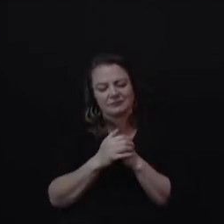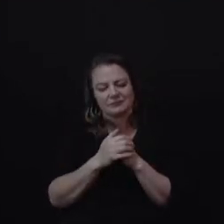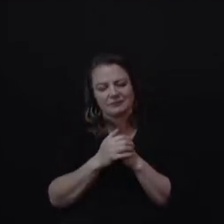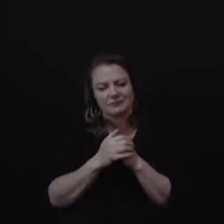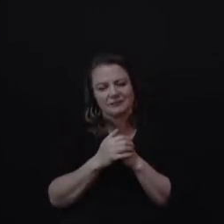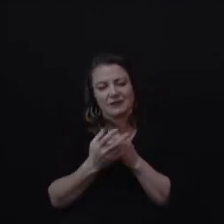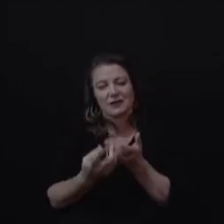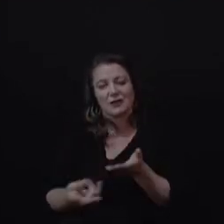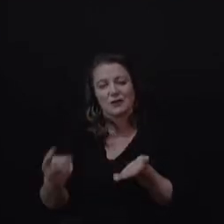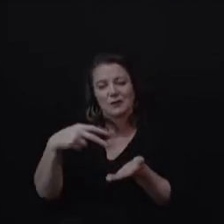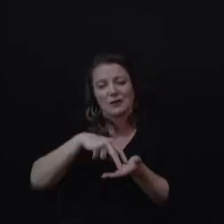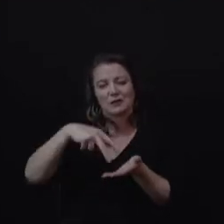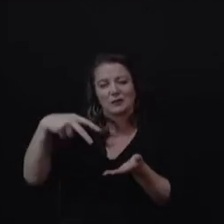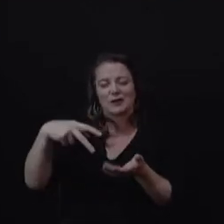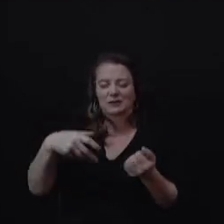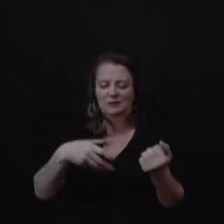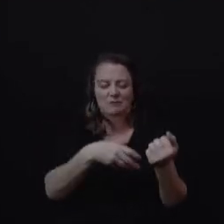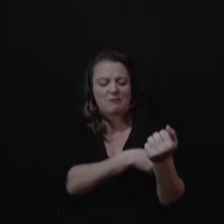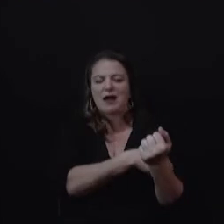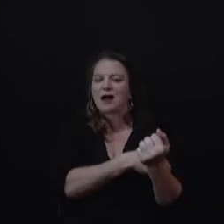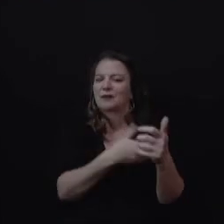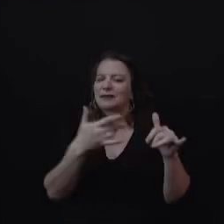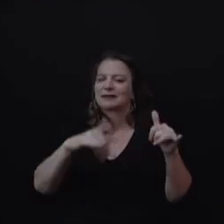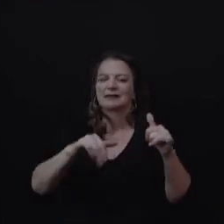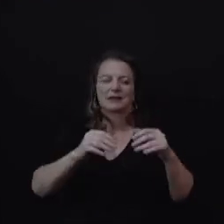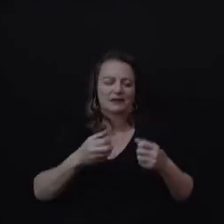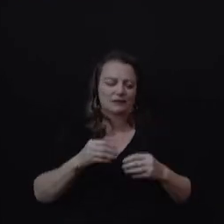resurrection power is still moving and working?